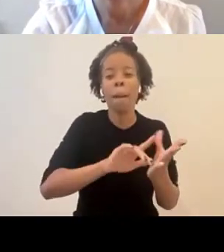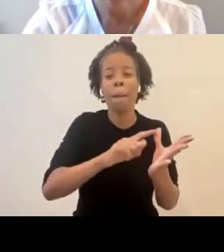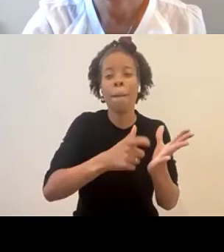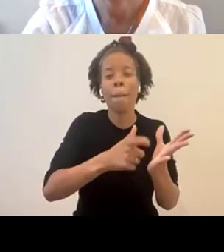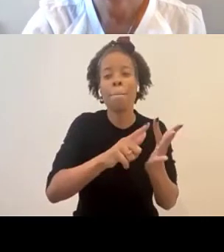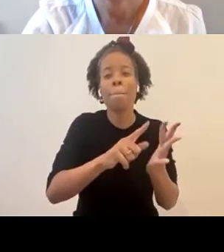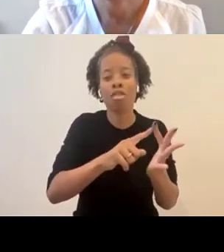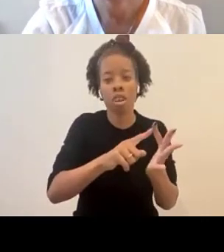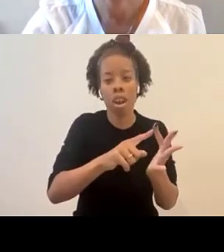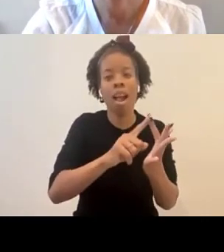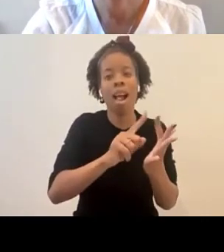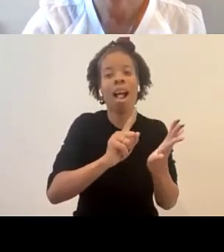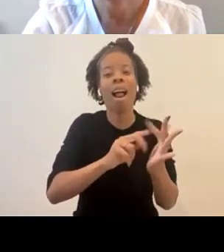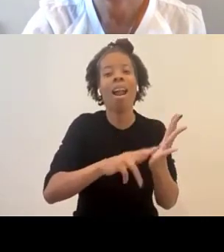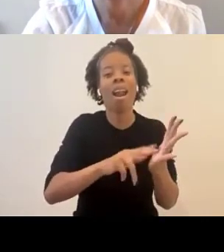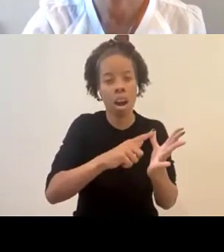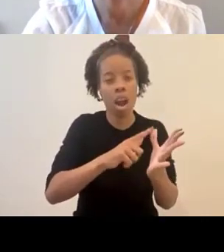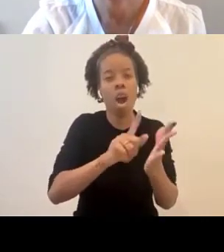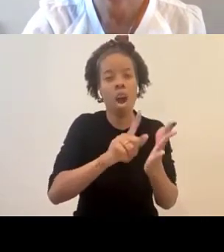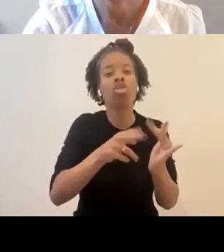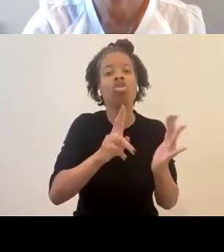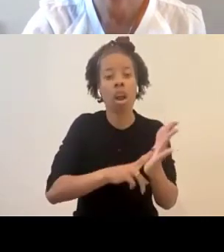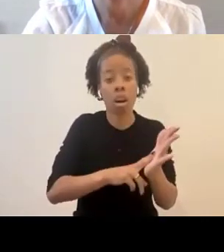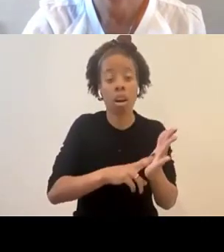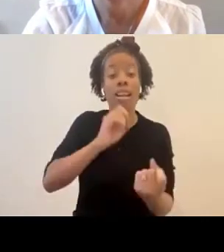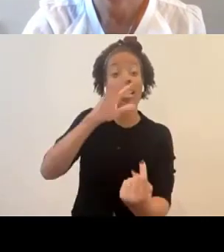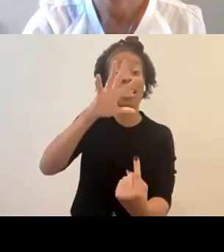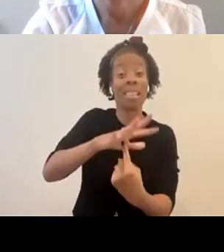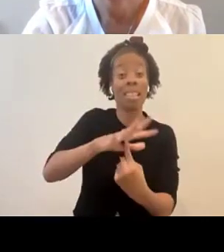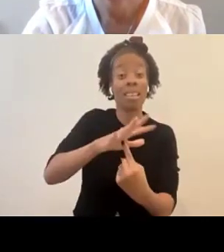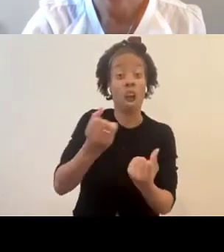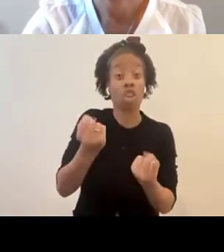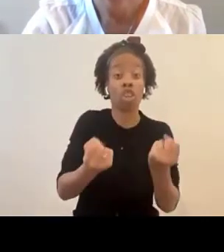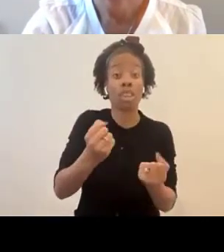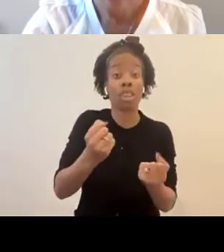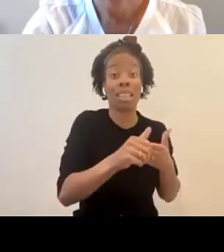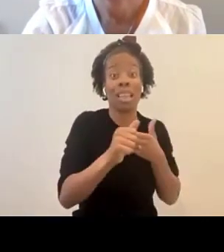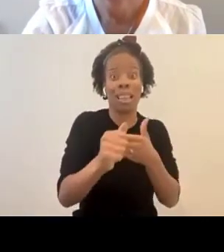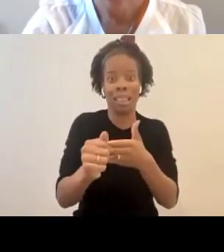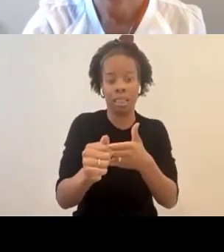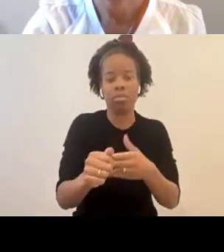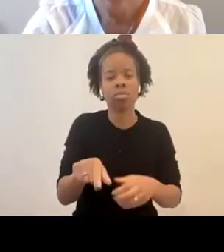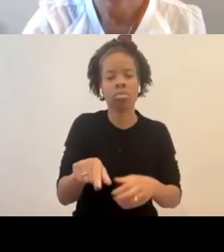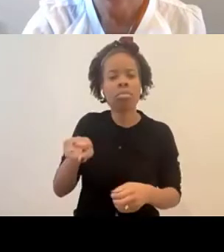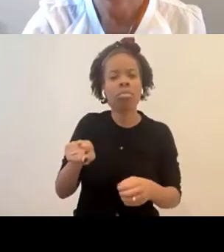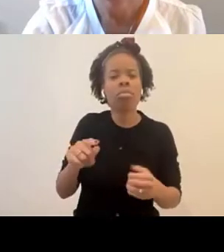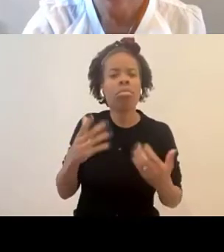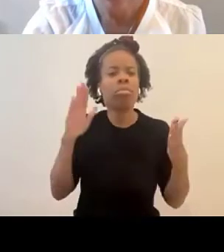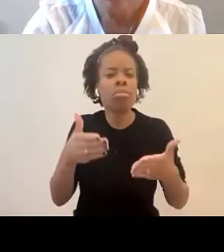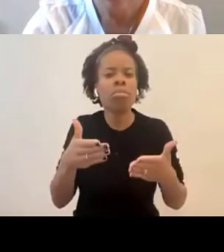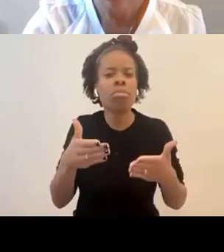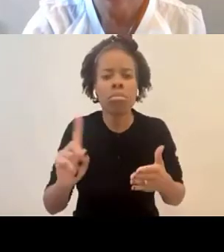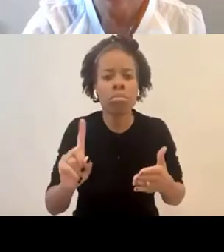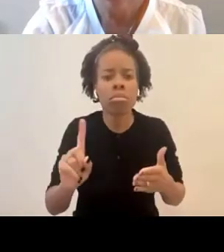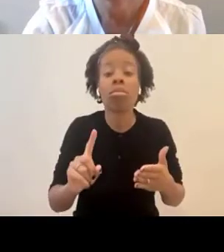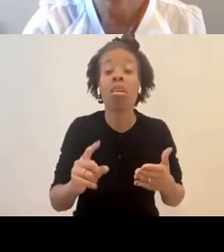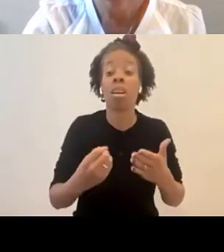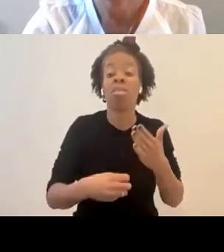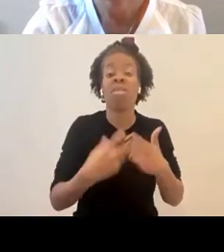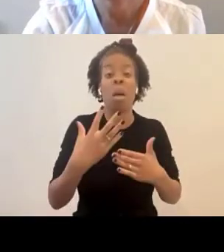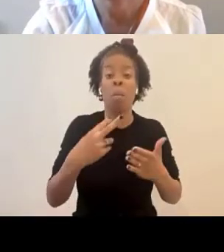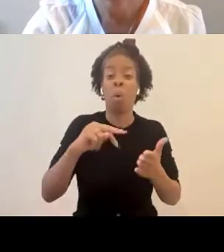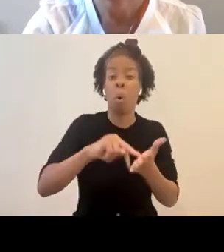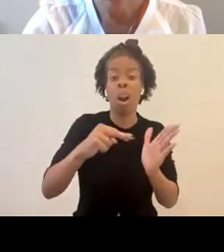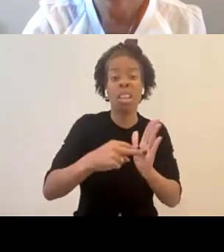the senior racial justice lead at UN Women. Her current work concentrates on developing an organization-wide